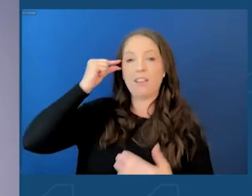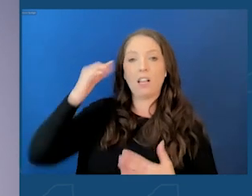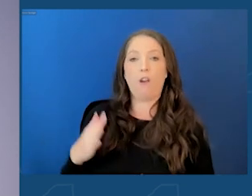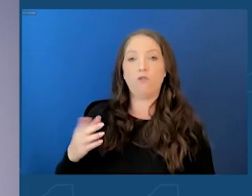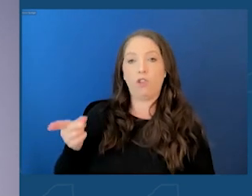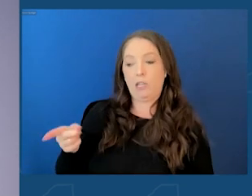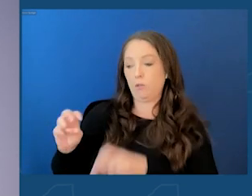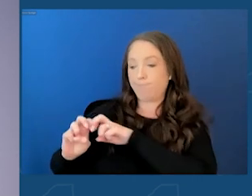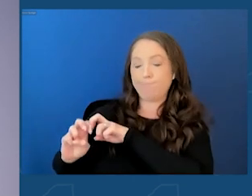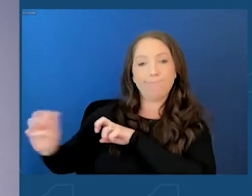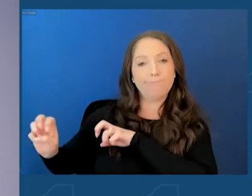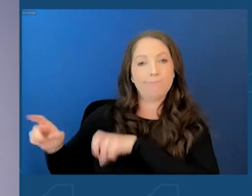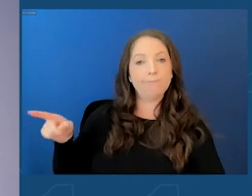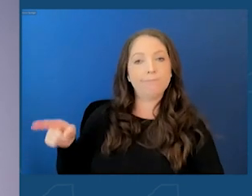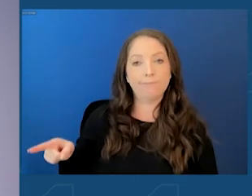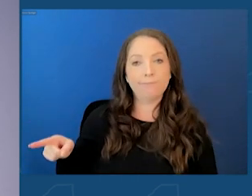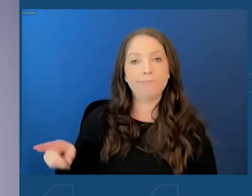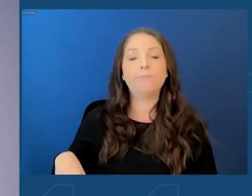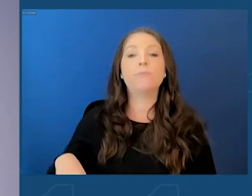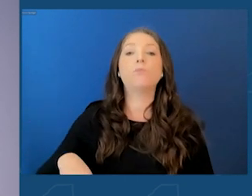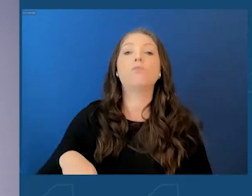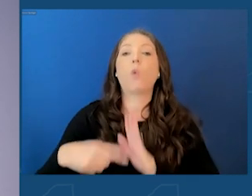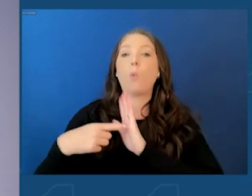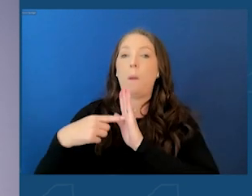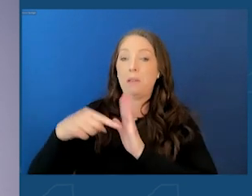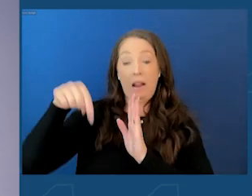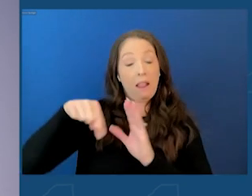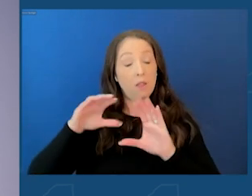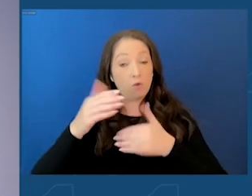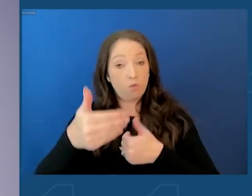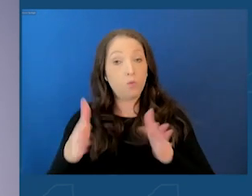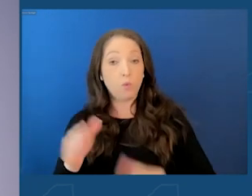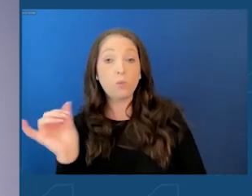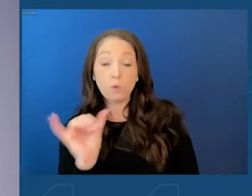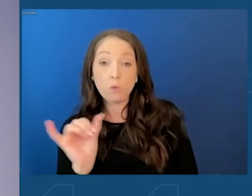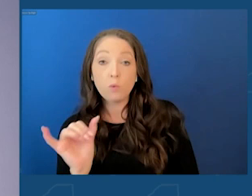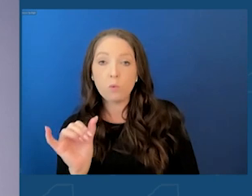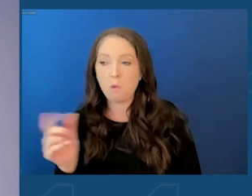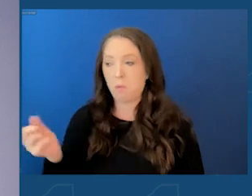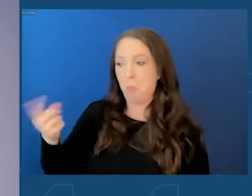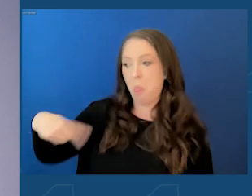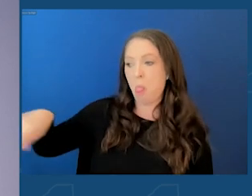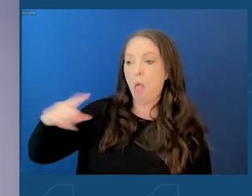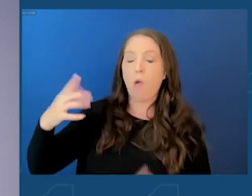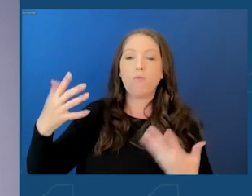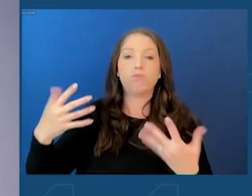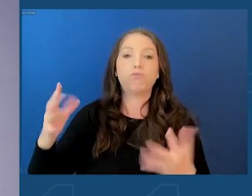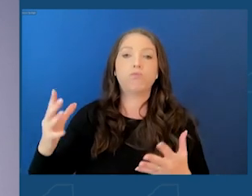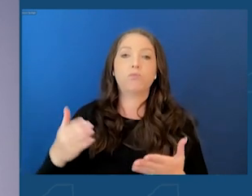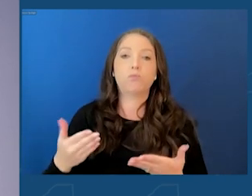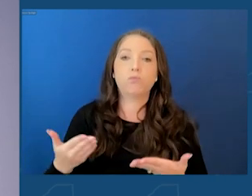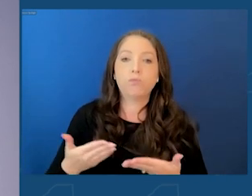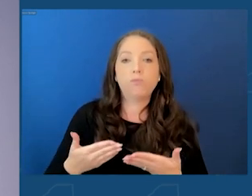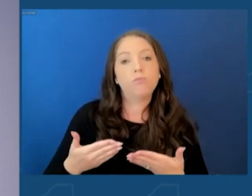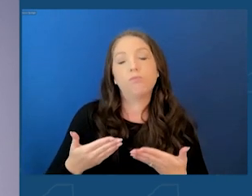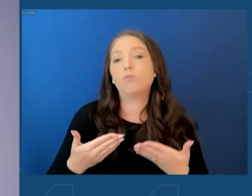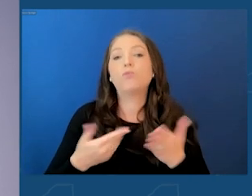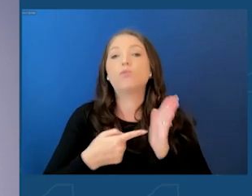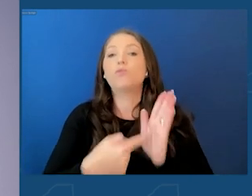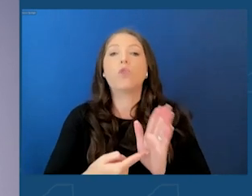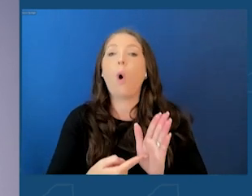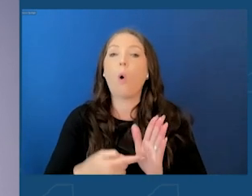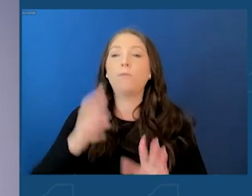stage and represented in this room who have produced the kind of inventive spirit that